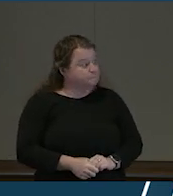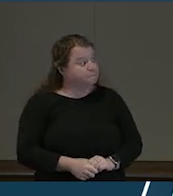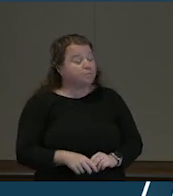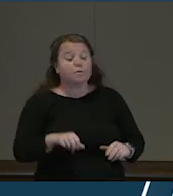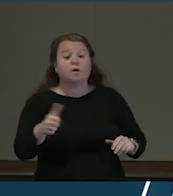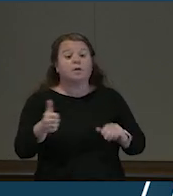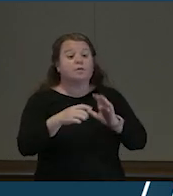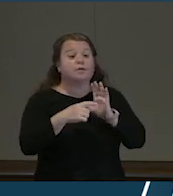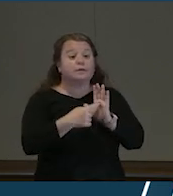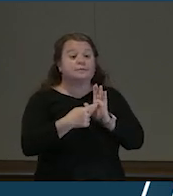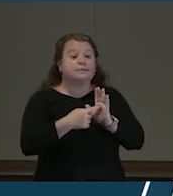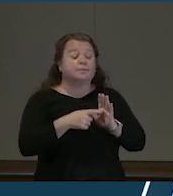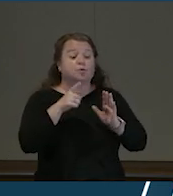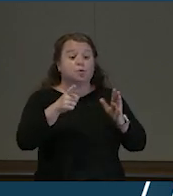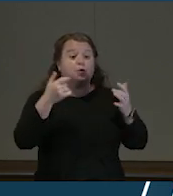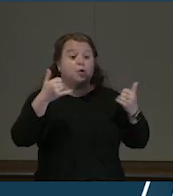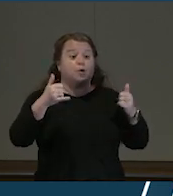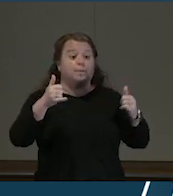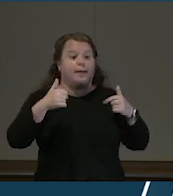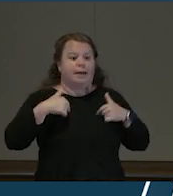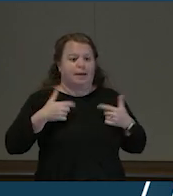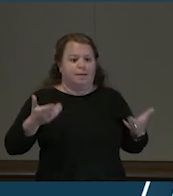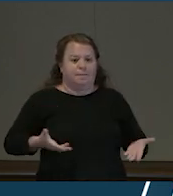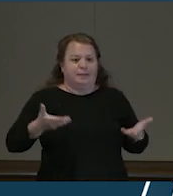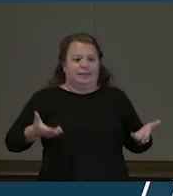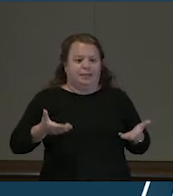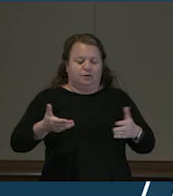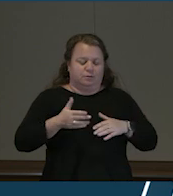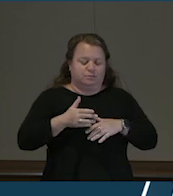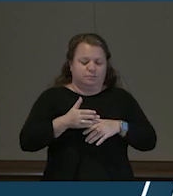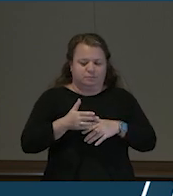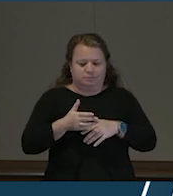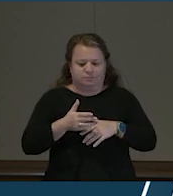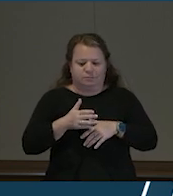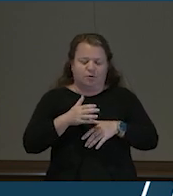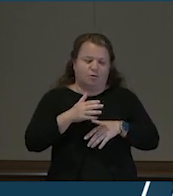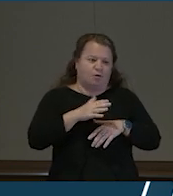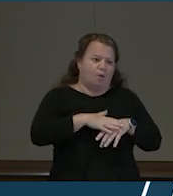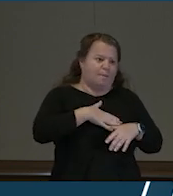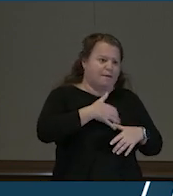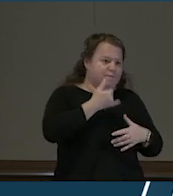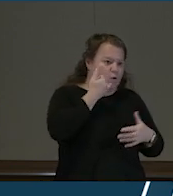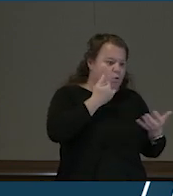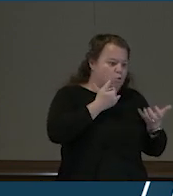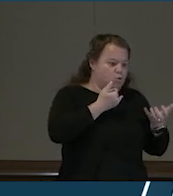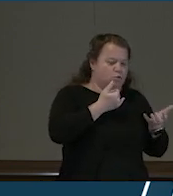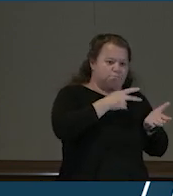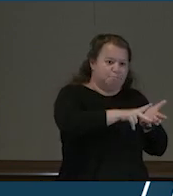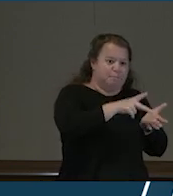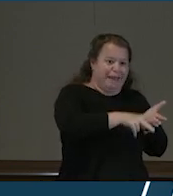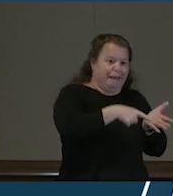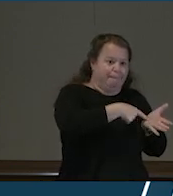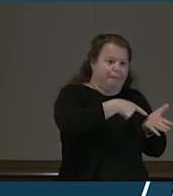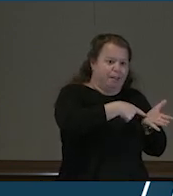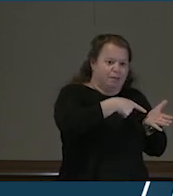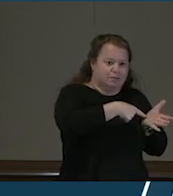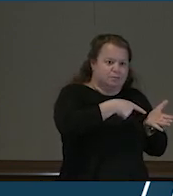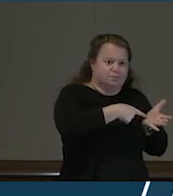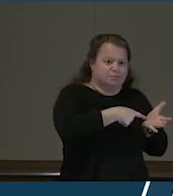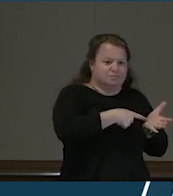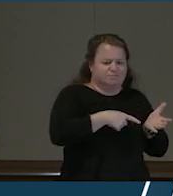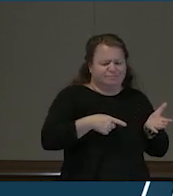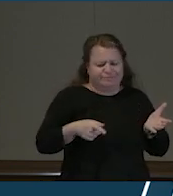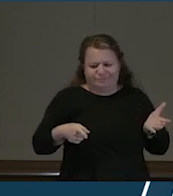if you were playing and I was over here on my phone, maybe I was paying bills. That's important to do, right? They don't know that we're paying bills, nor do they